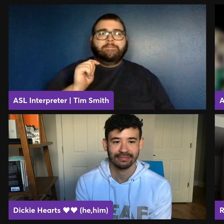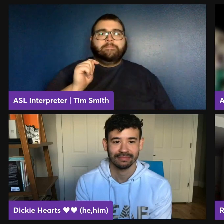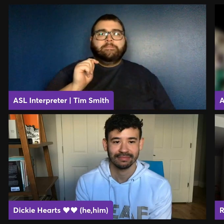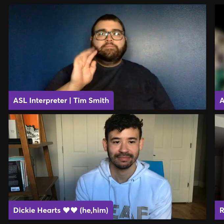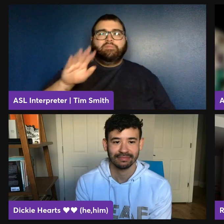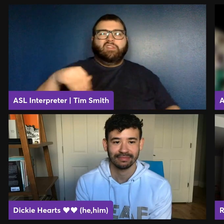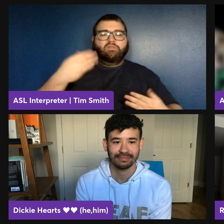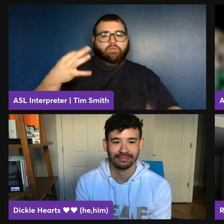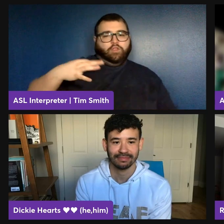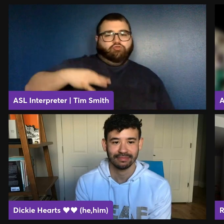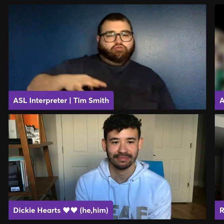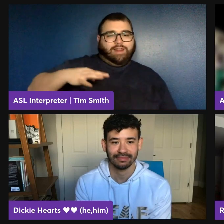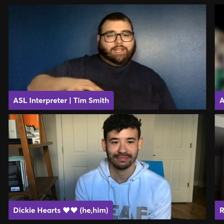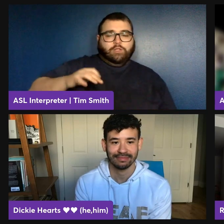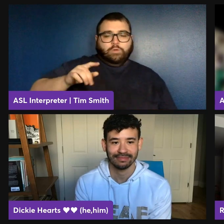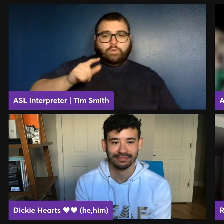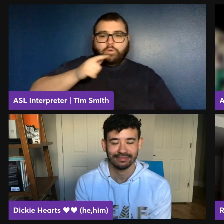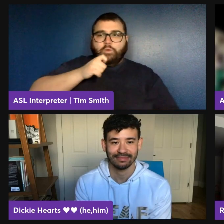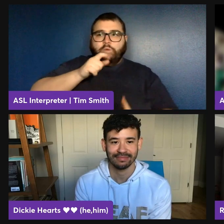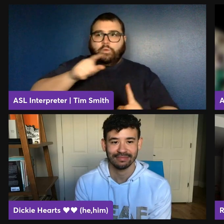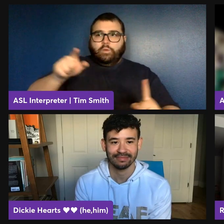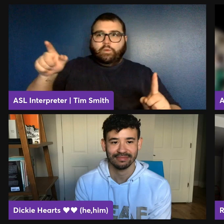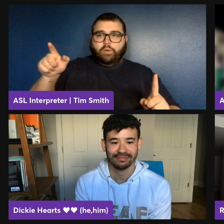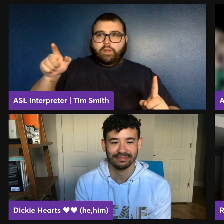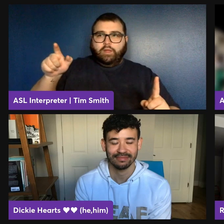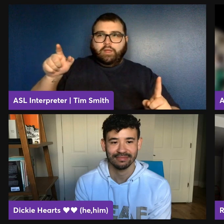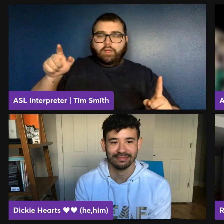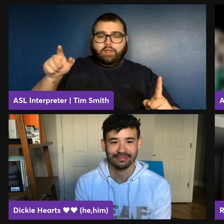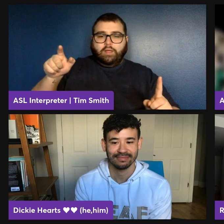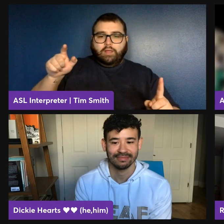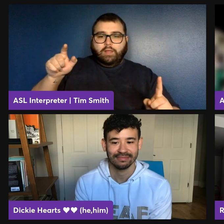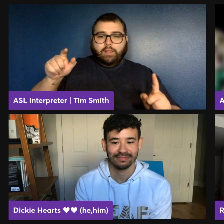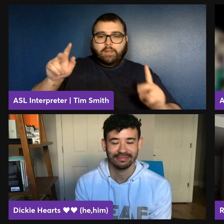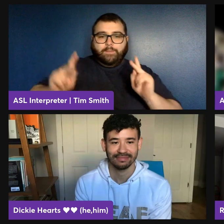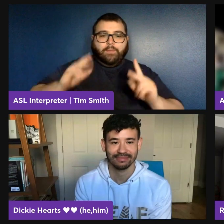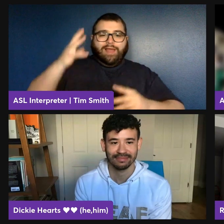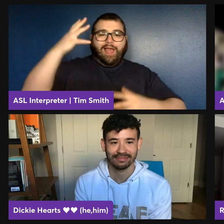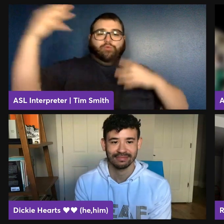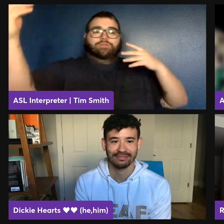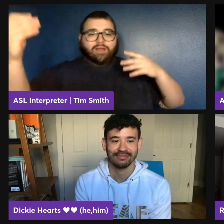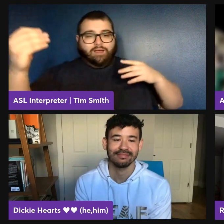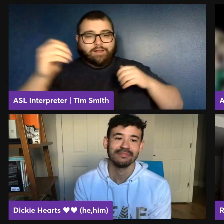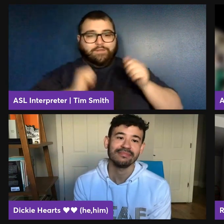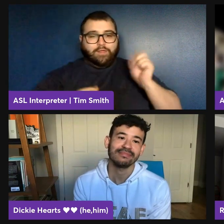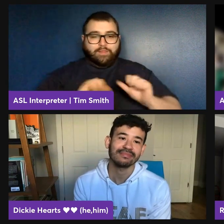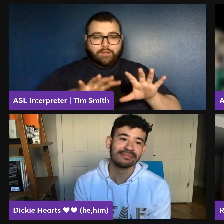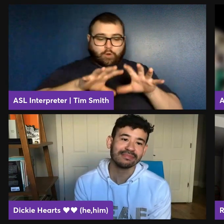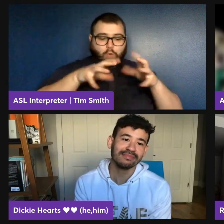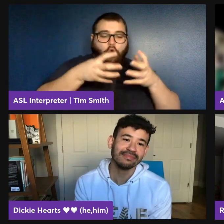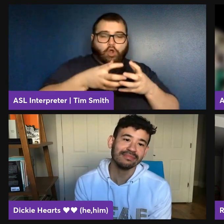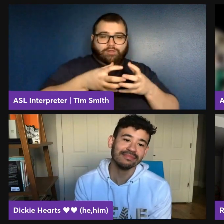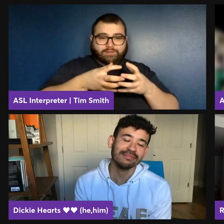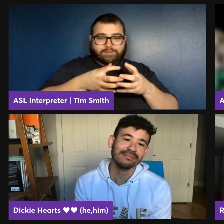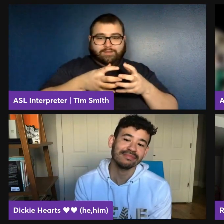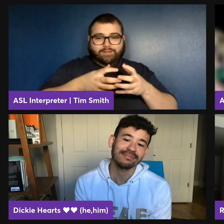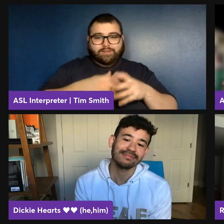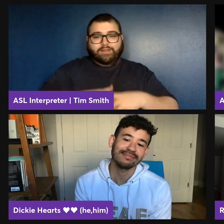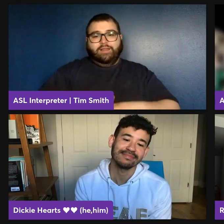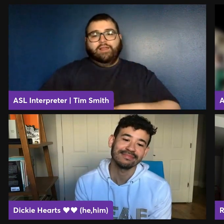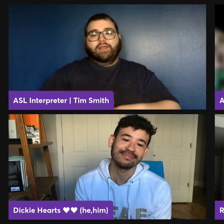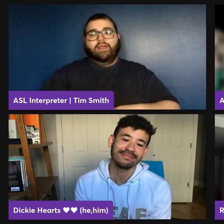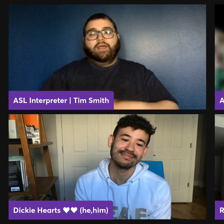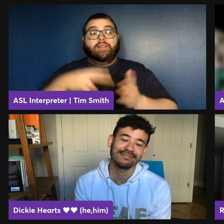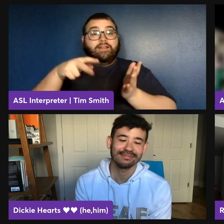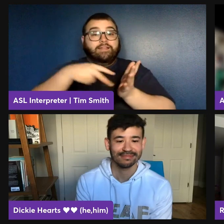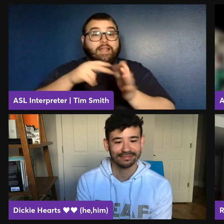credit to people outside of the theater world, as it were, in the dance world,